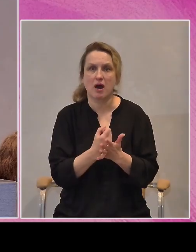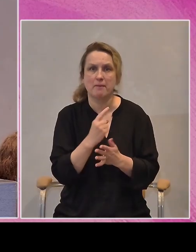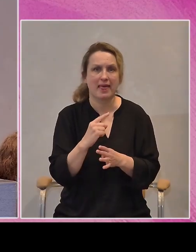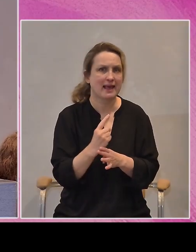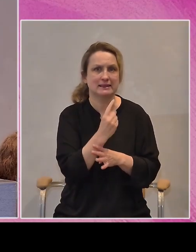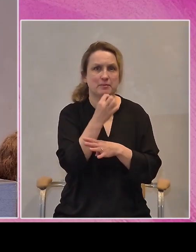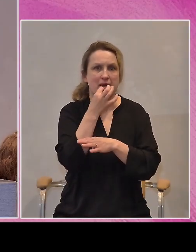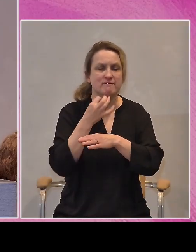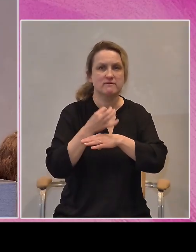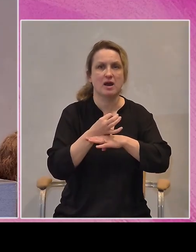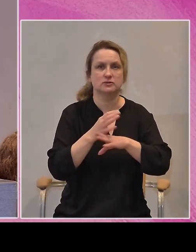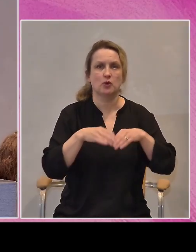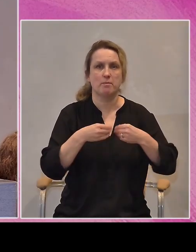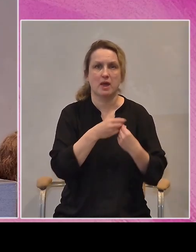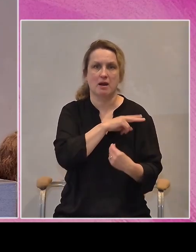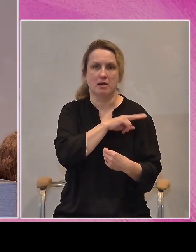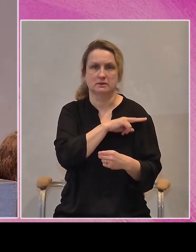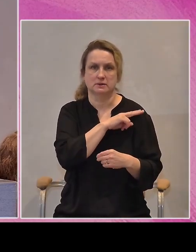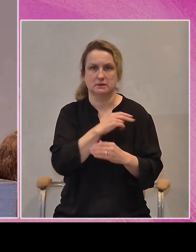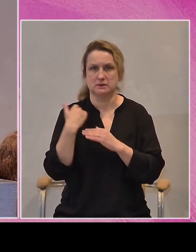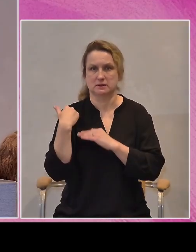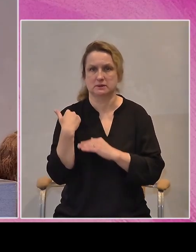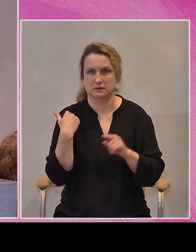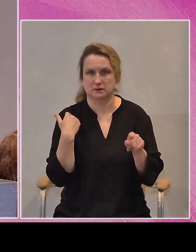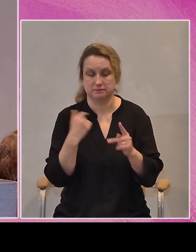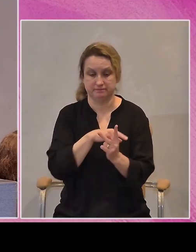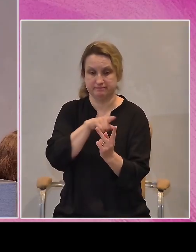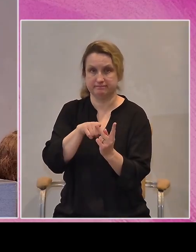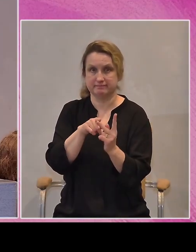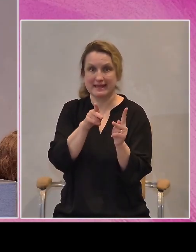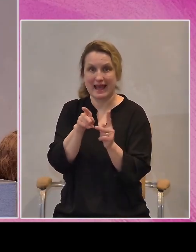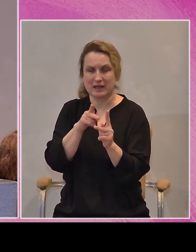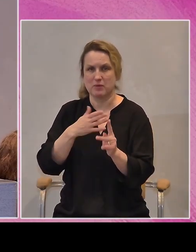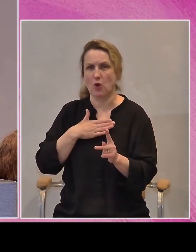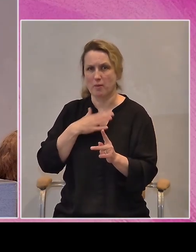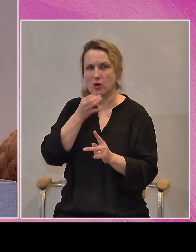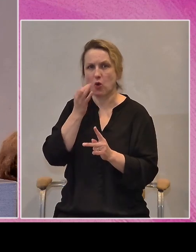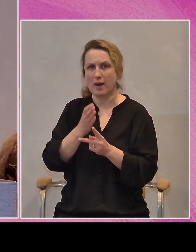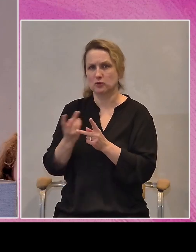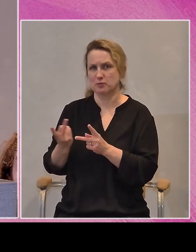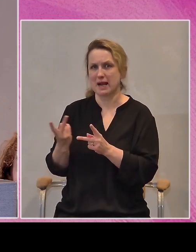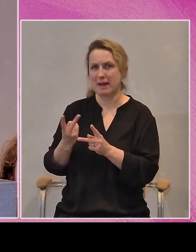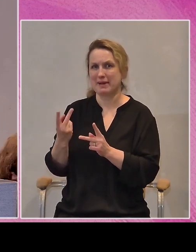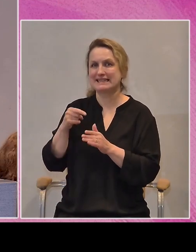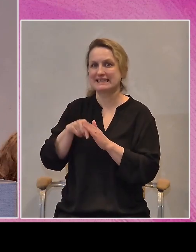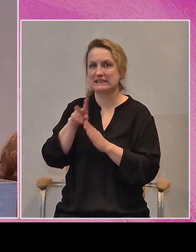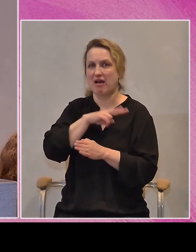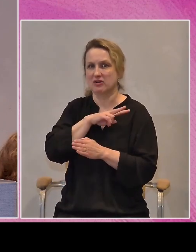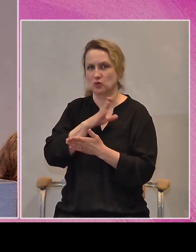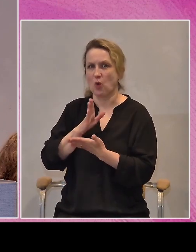patient would receive the diagnosis. This should be the responsibility of the family doctor. We both